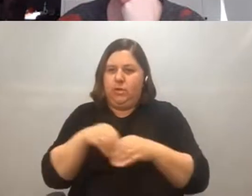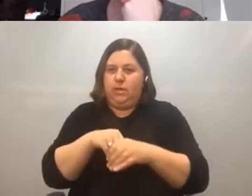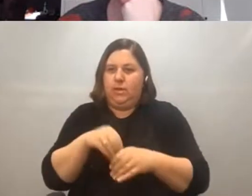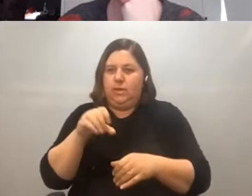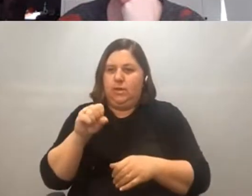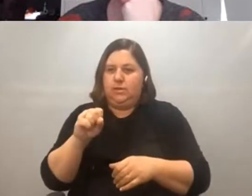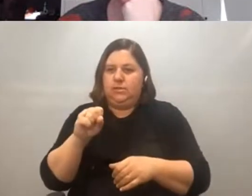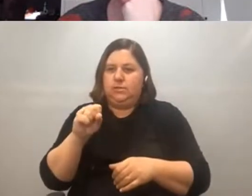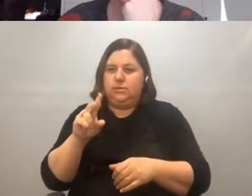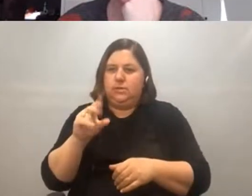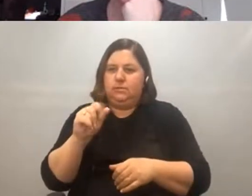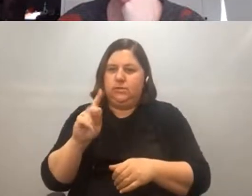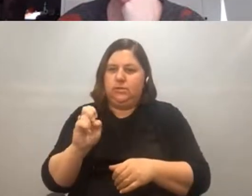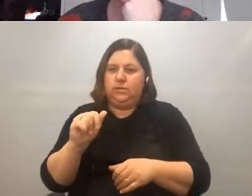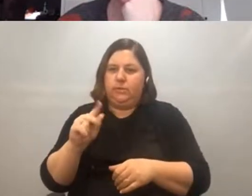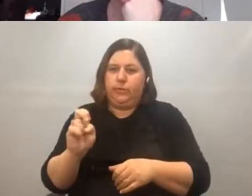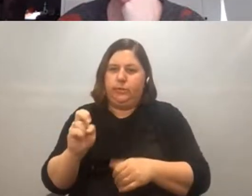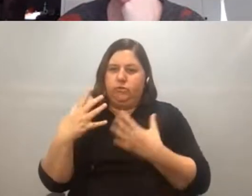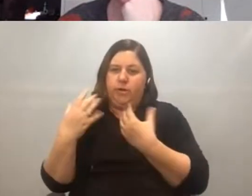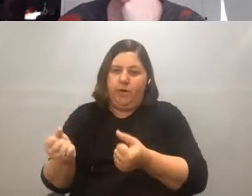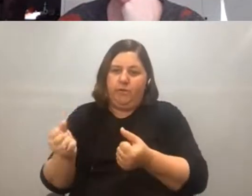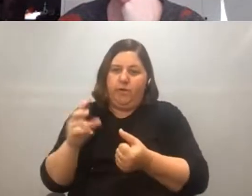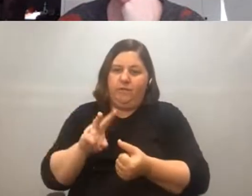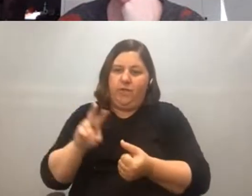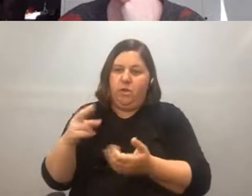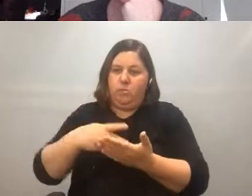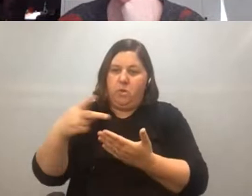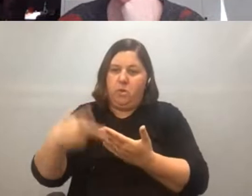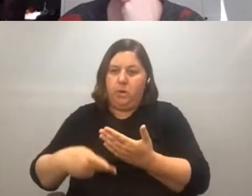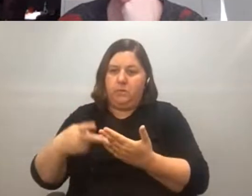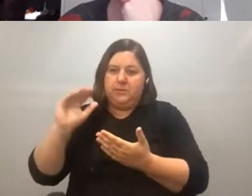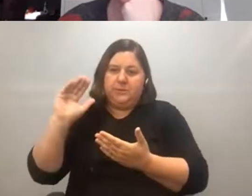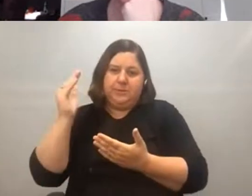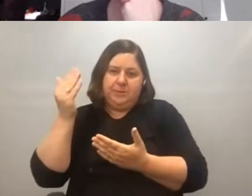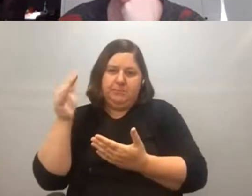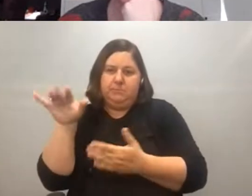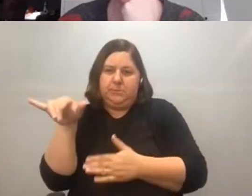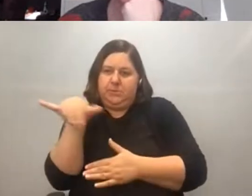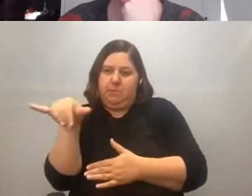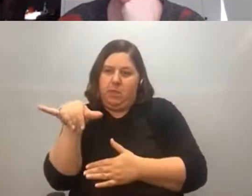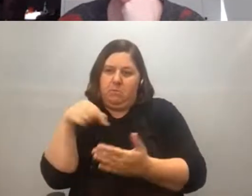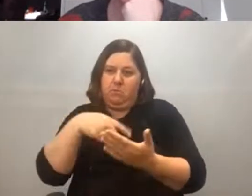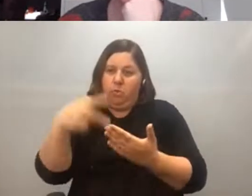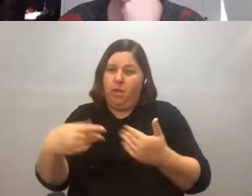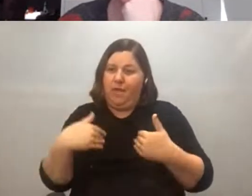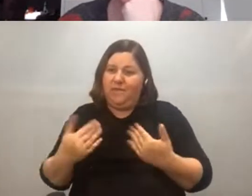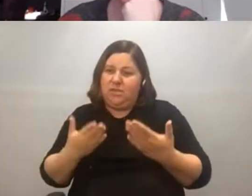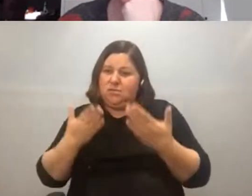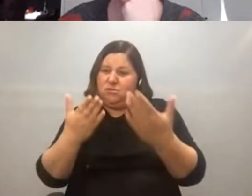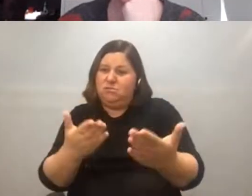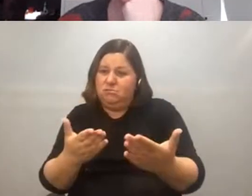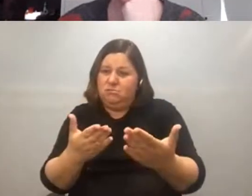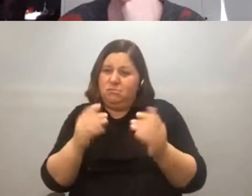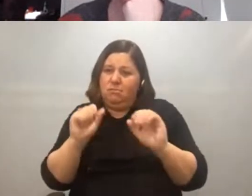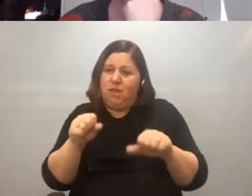rehabilitational program um which sounds familiar similar to this do you have any suggestions on